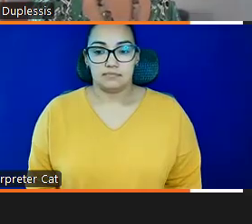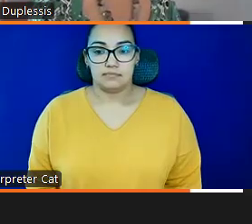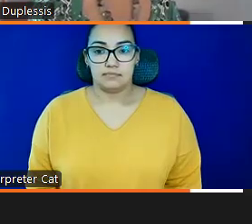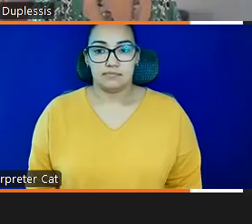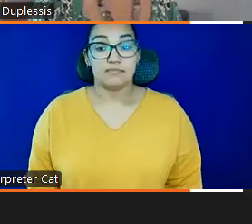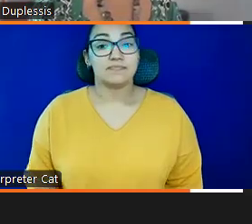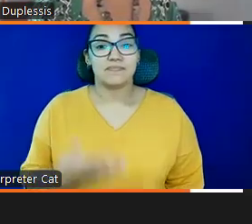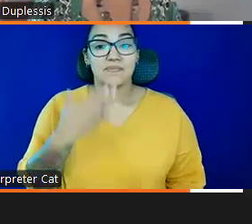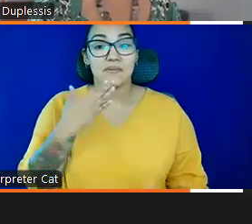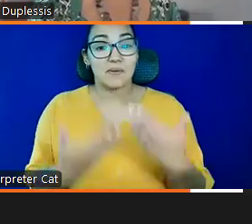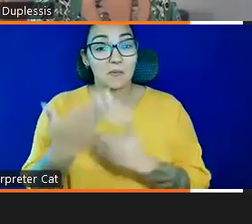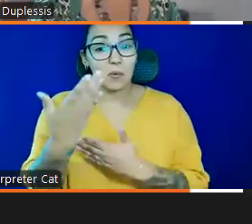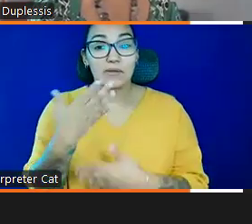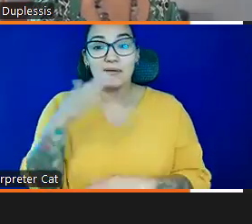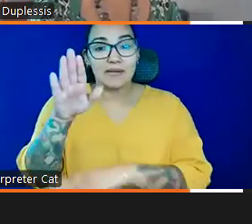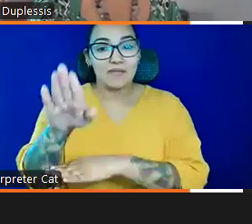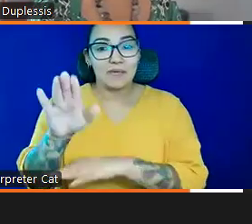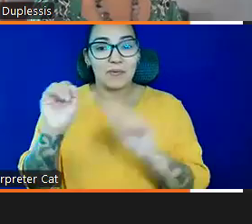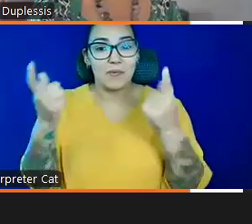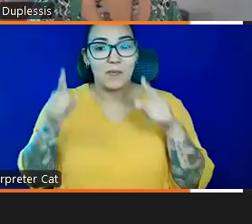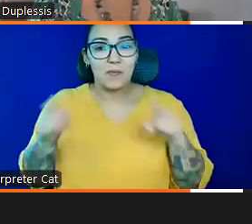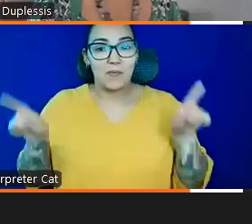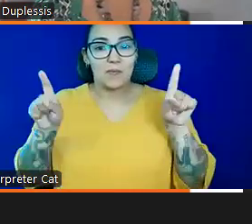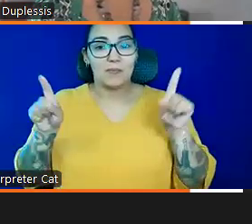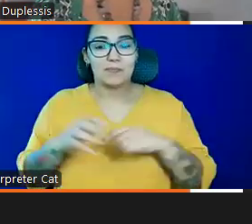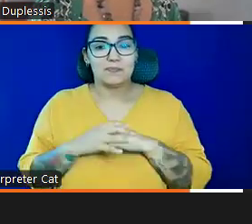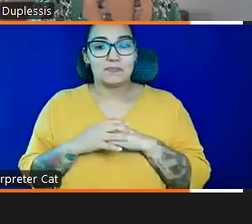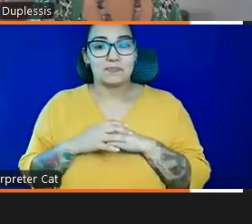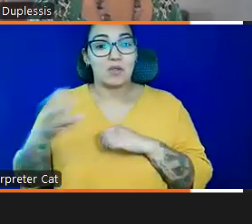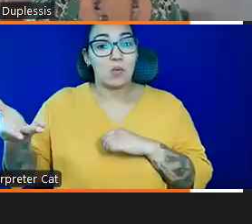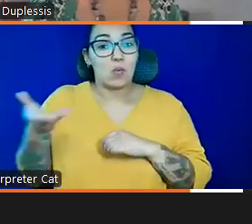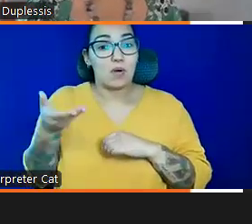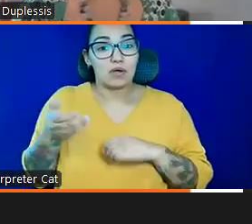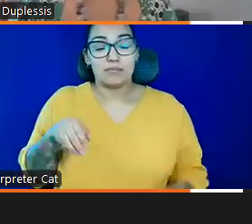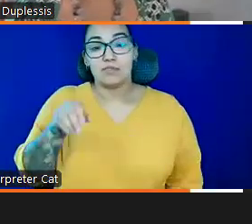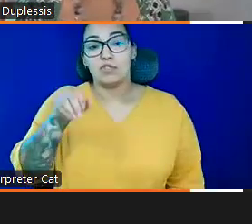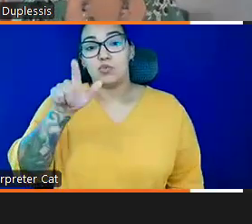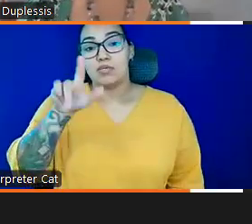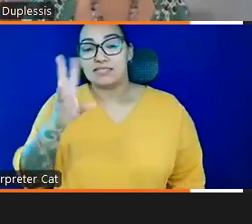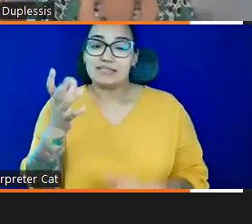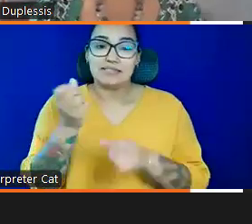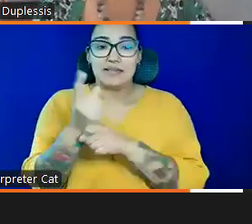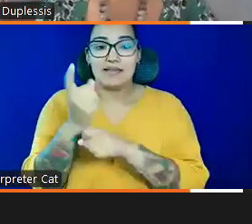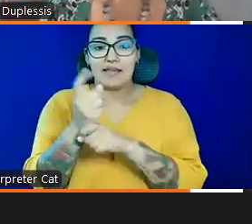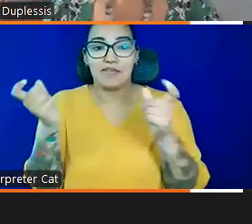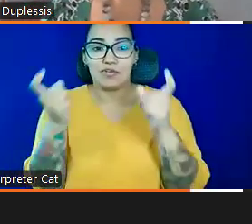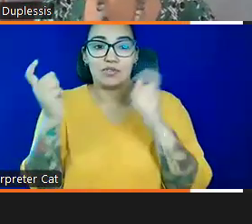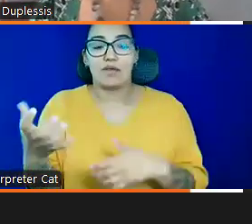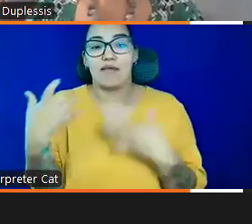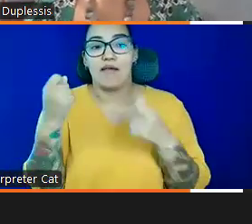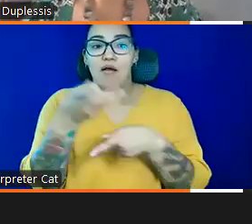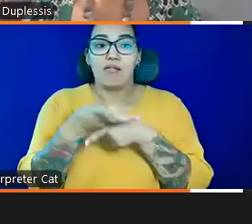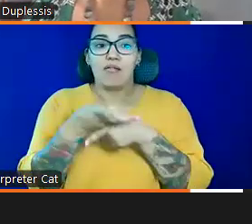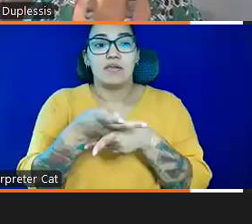Good morning and good afternoon, everyone. Welcome to our 26th anniversary Healthcare is About Domestic Violence